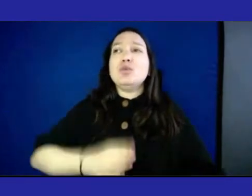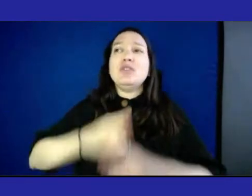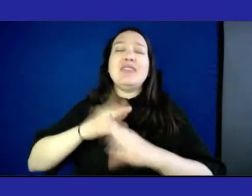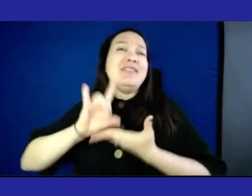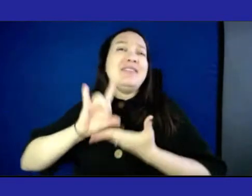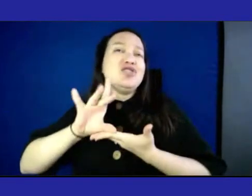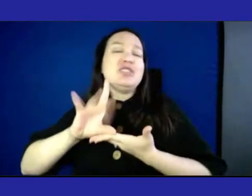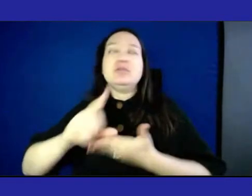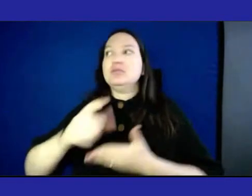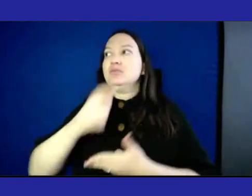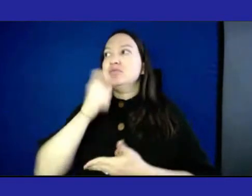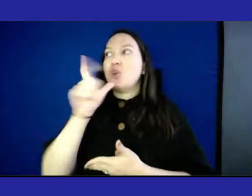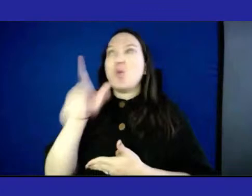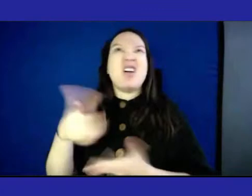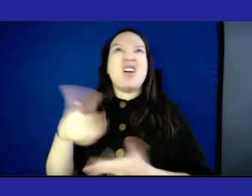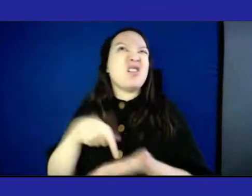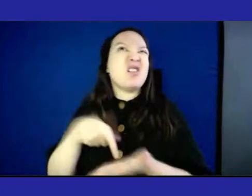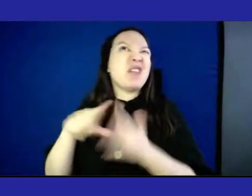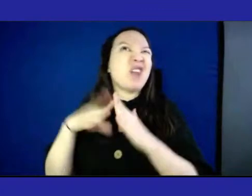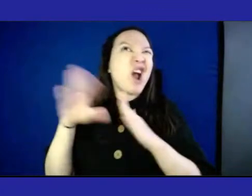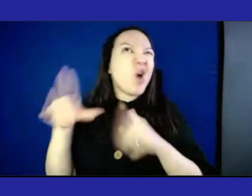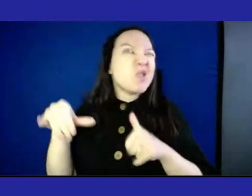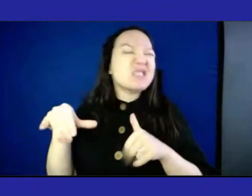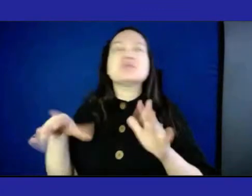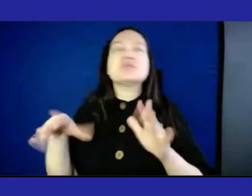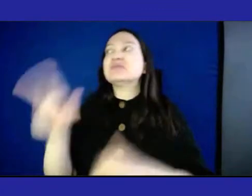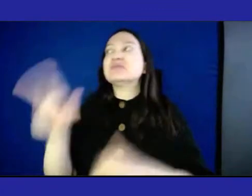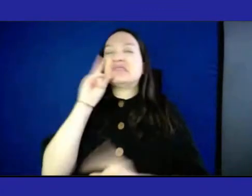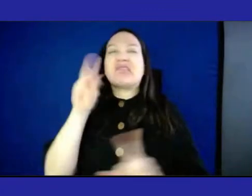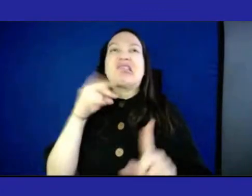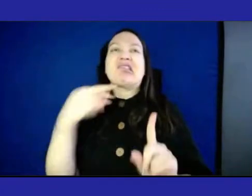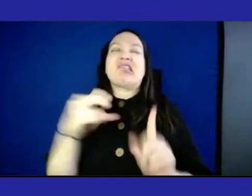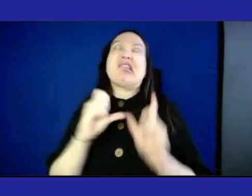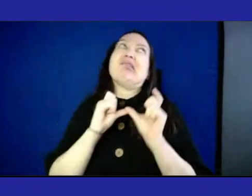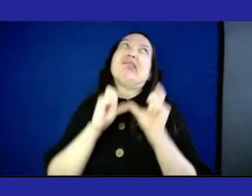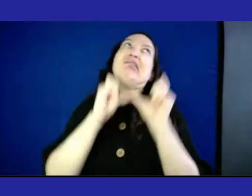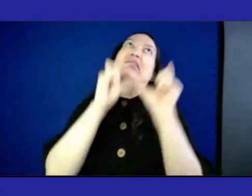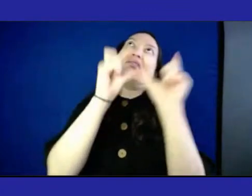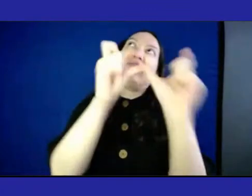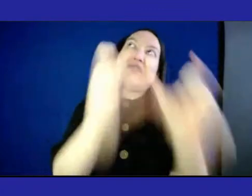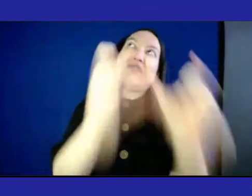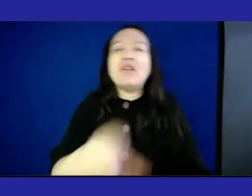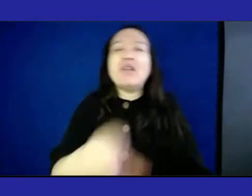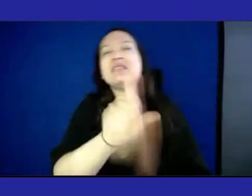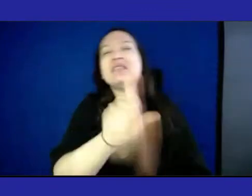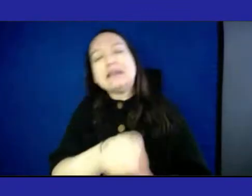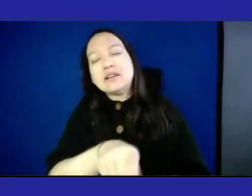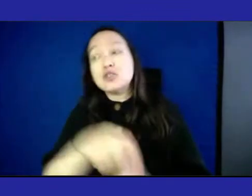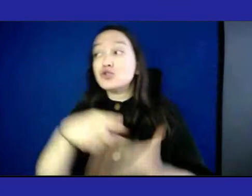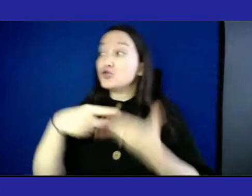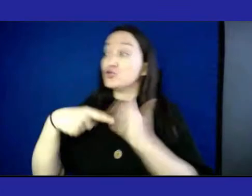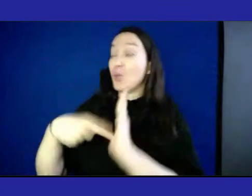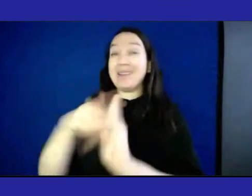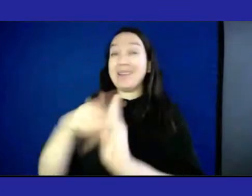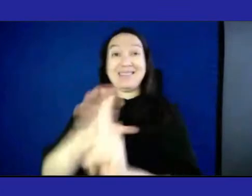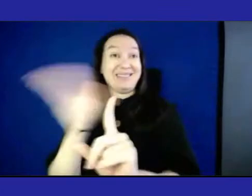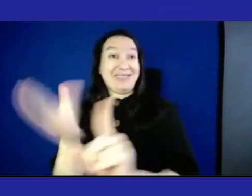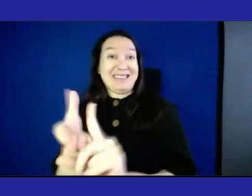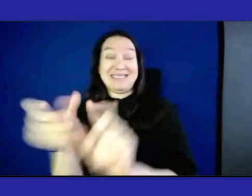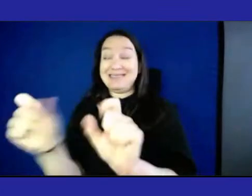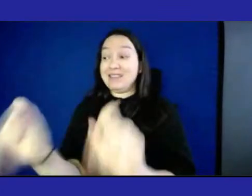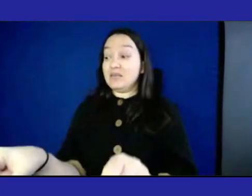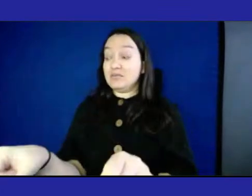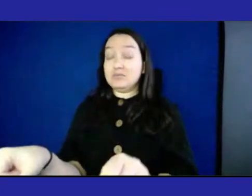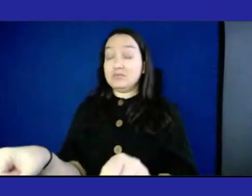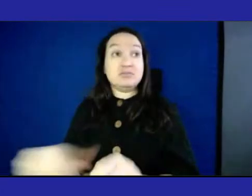like to pay for housing, right? Because they see that as an ongoing need. If you could convince them that keeping